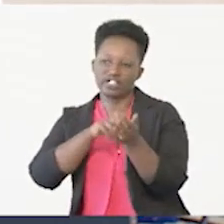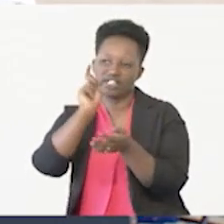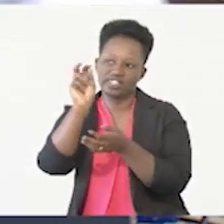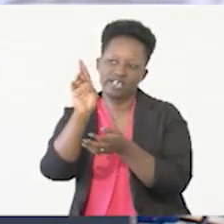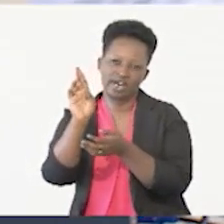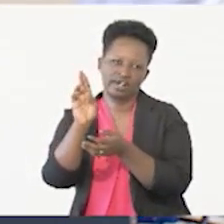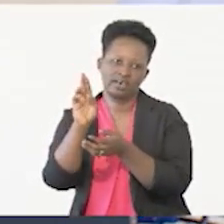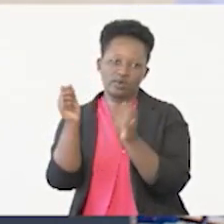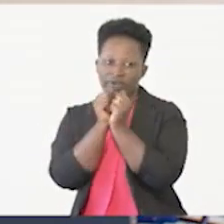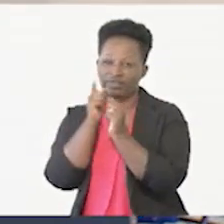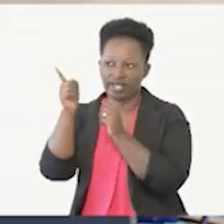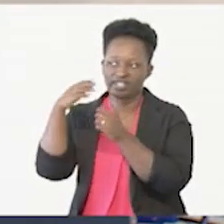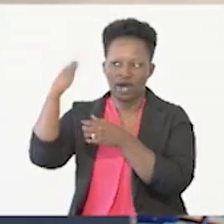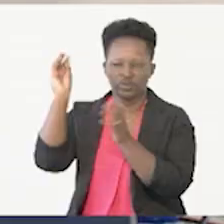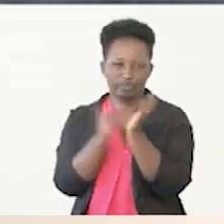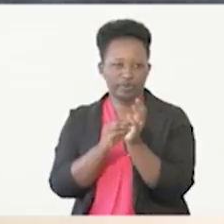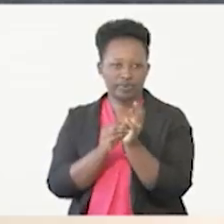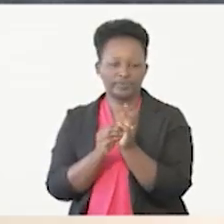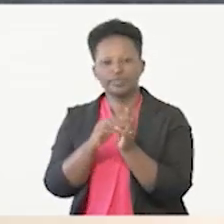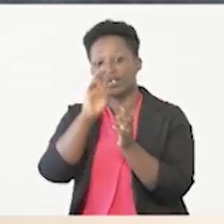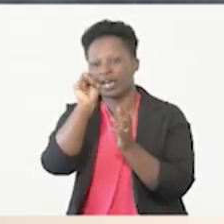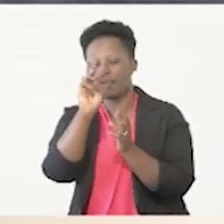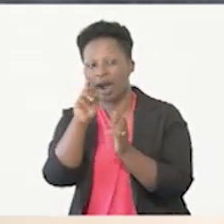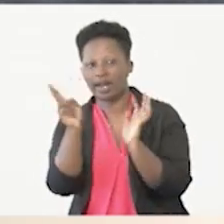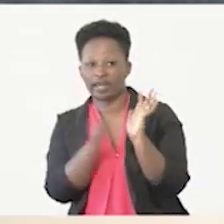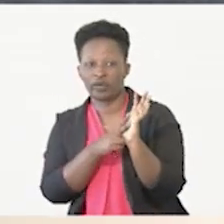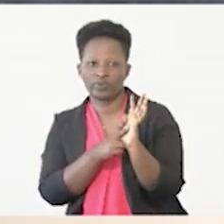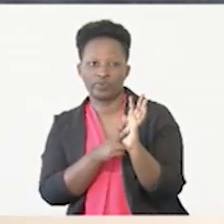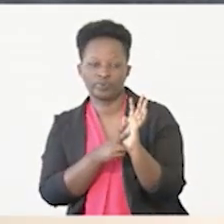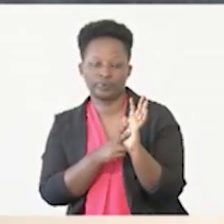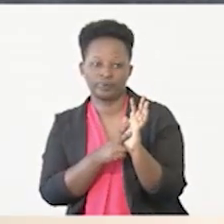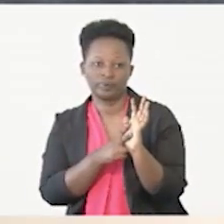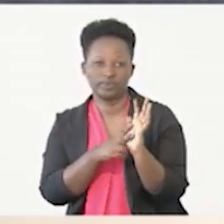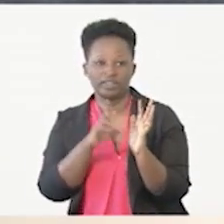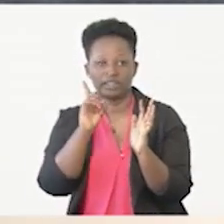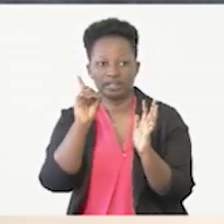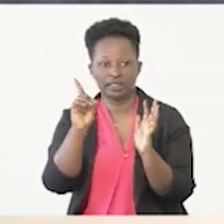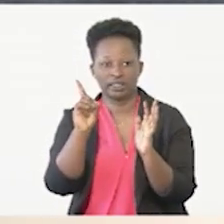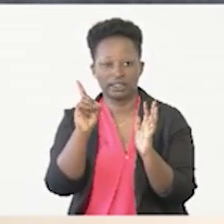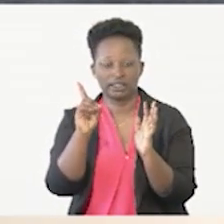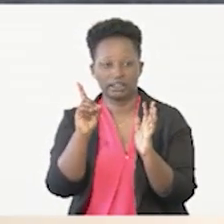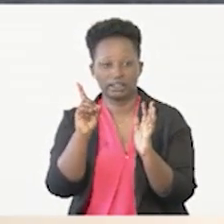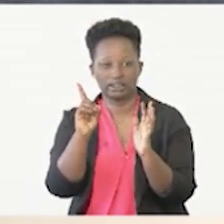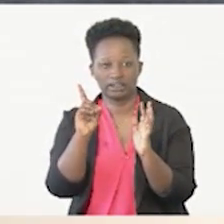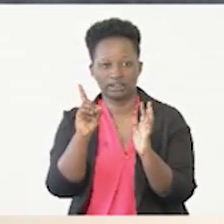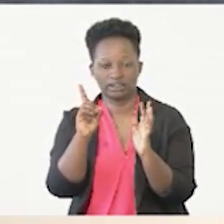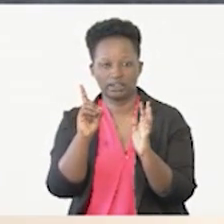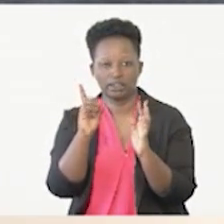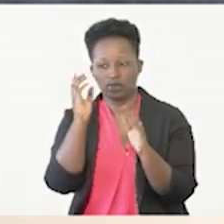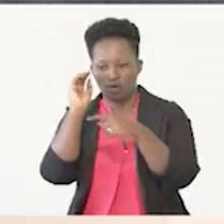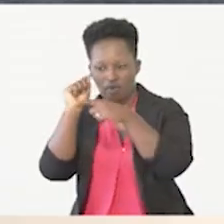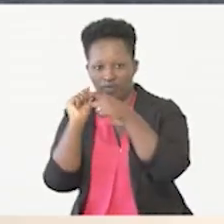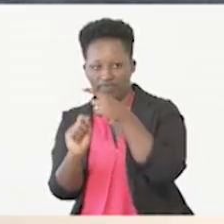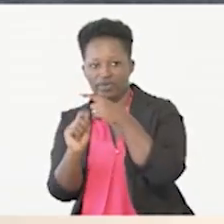respect to output. So therefore, the marginal revenue function, that will be the Q, which is our